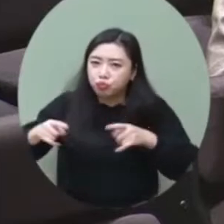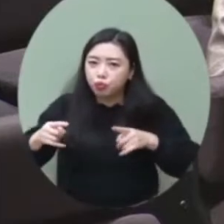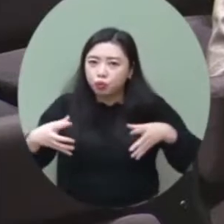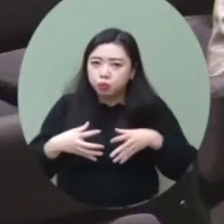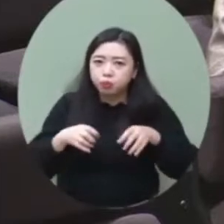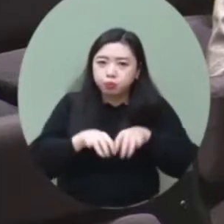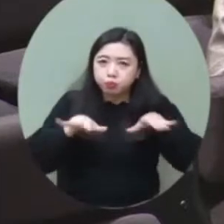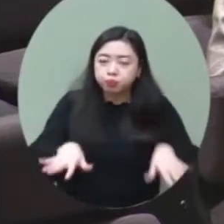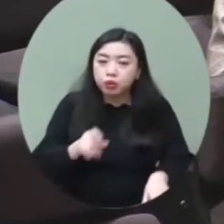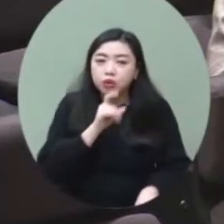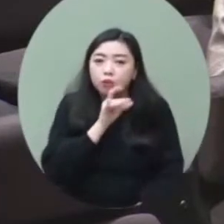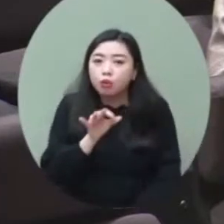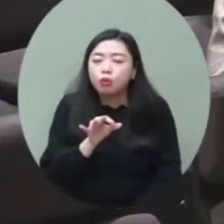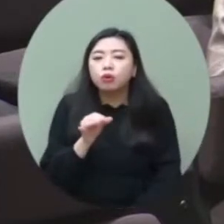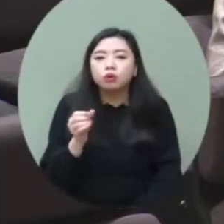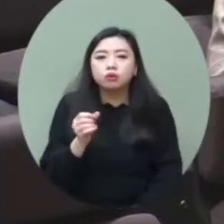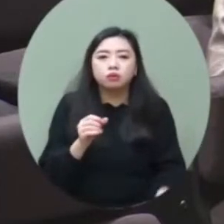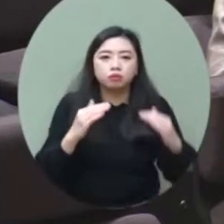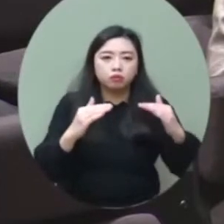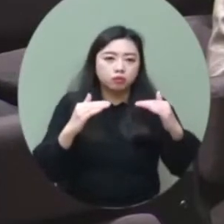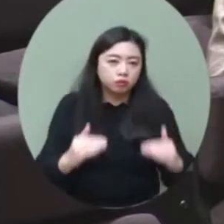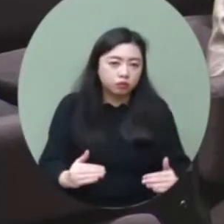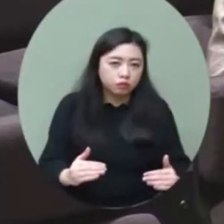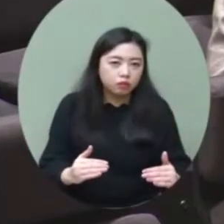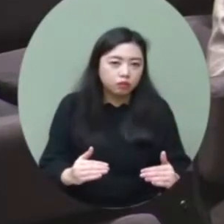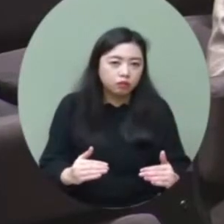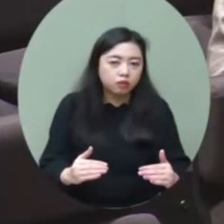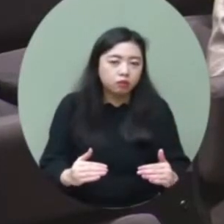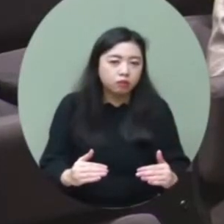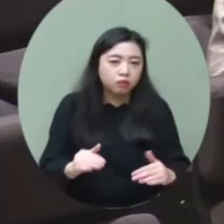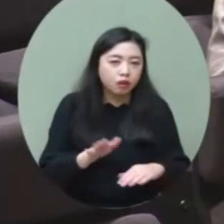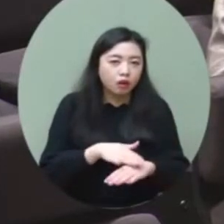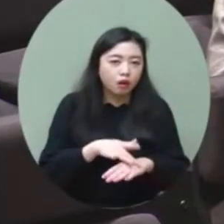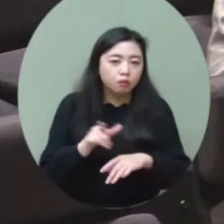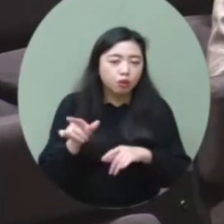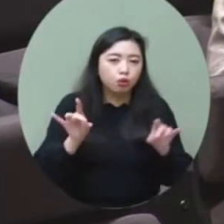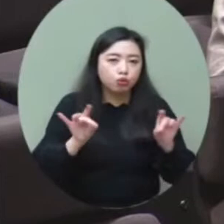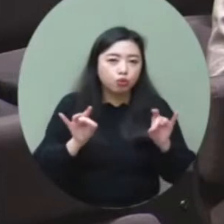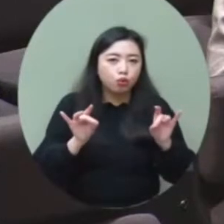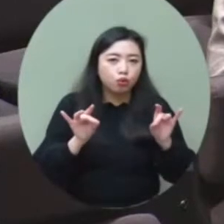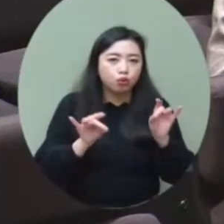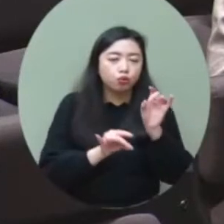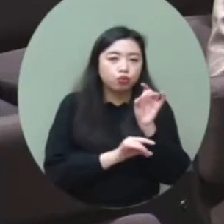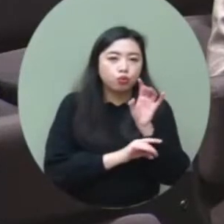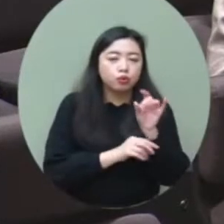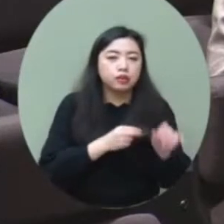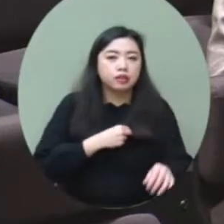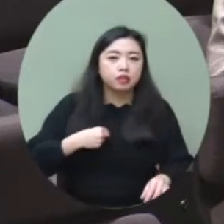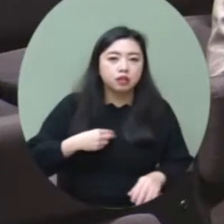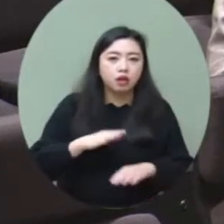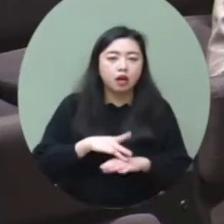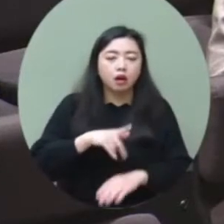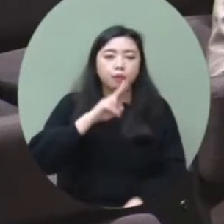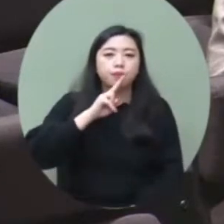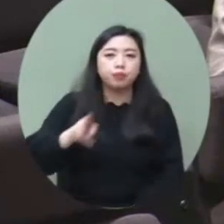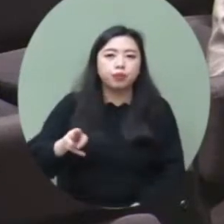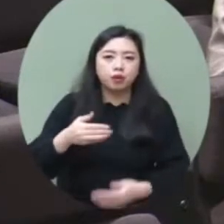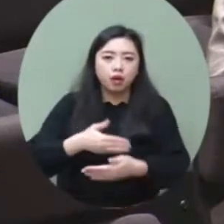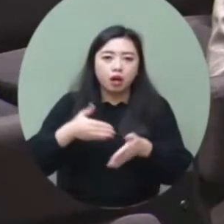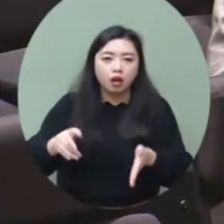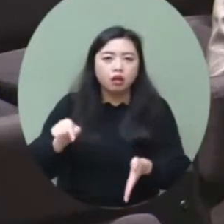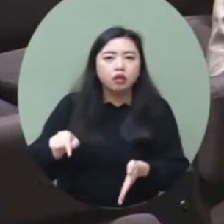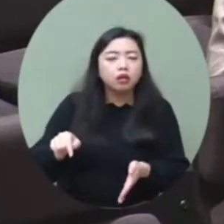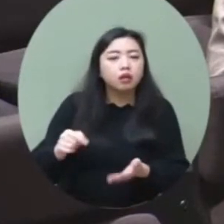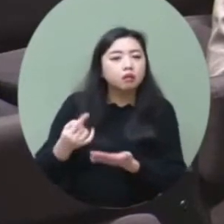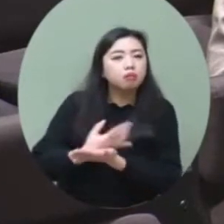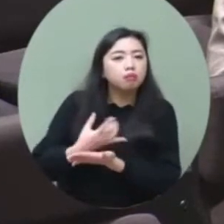So, was there any contact between the high officials and the driver, and what about the risk of a cluster? About